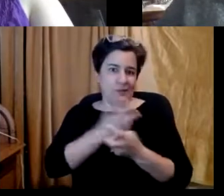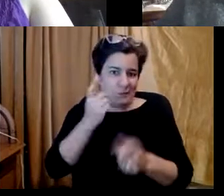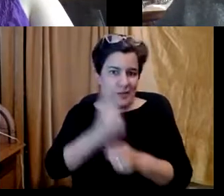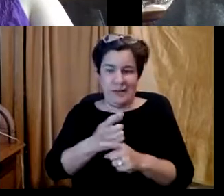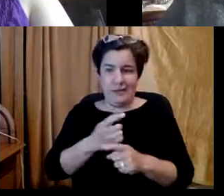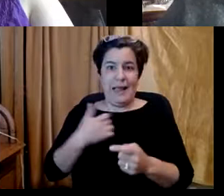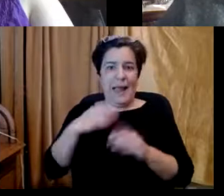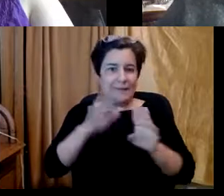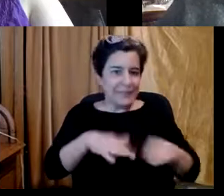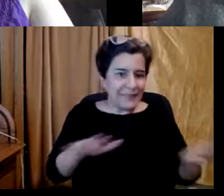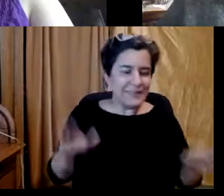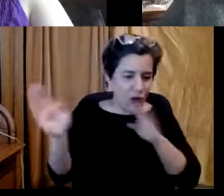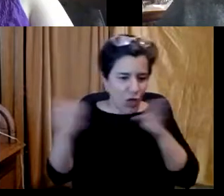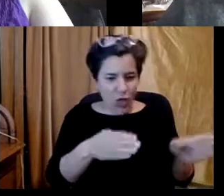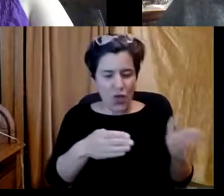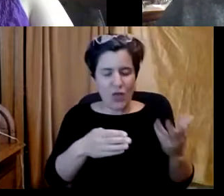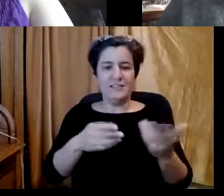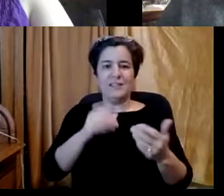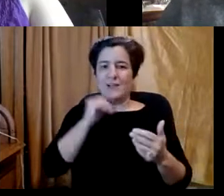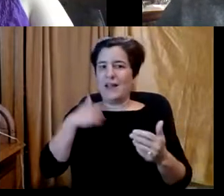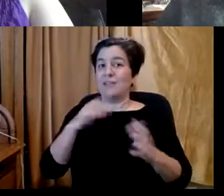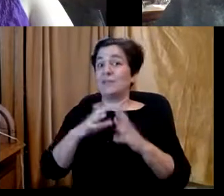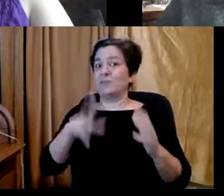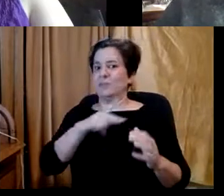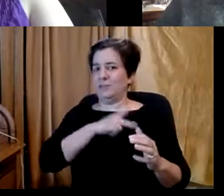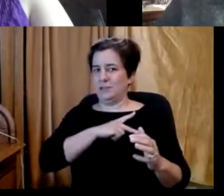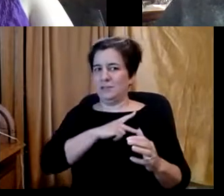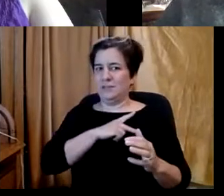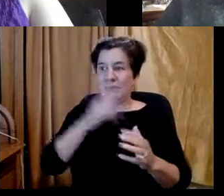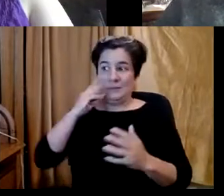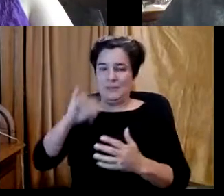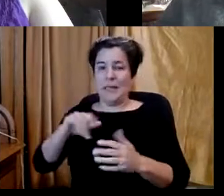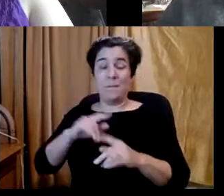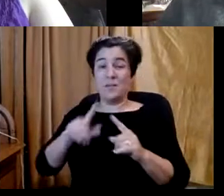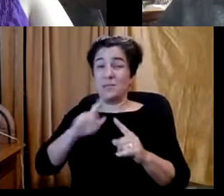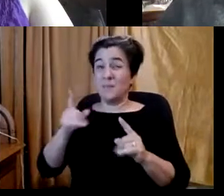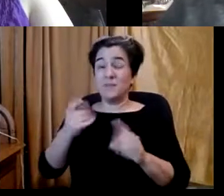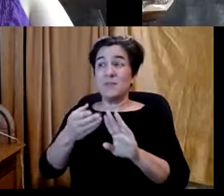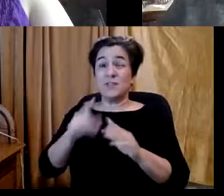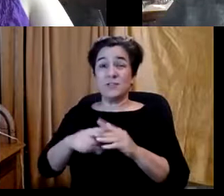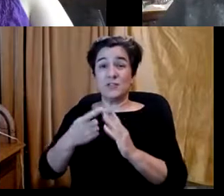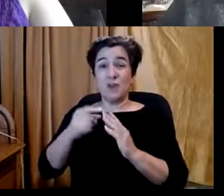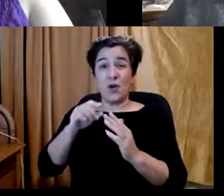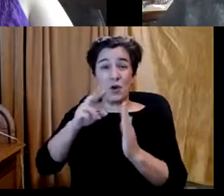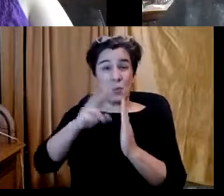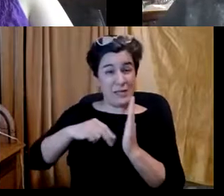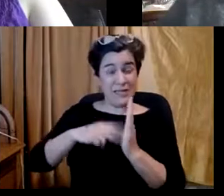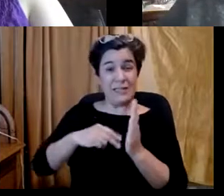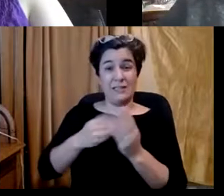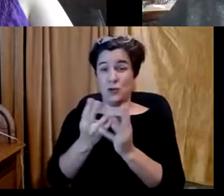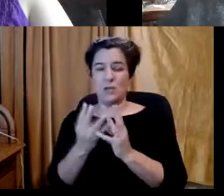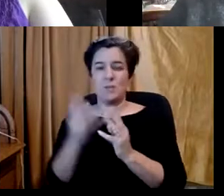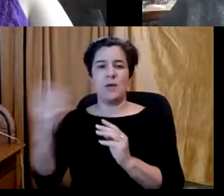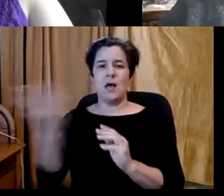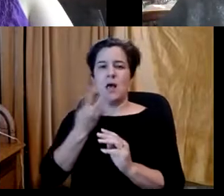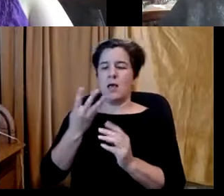I don't have a lot of personal, but I am the person that everyone always came to. Even before I did readings and cards, everyone would come to me. That's